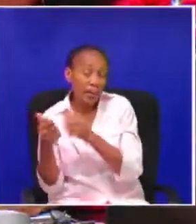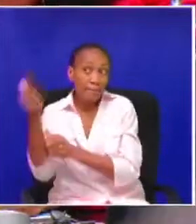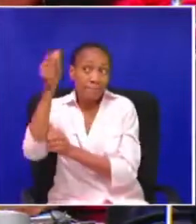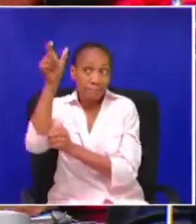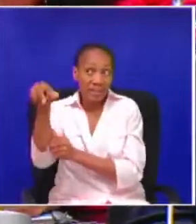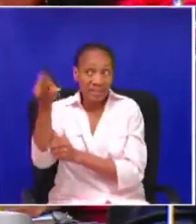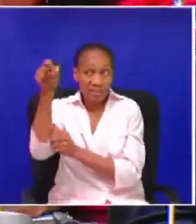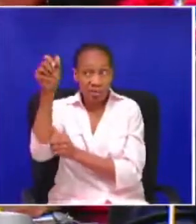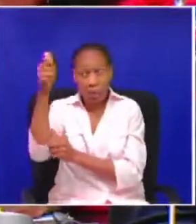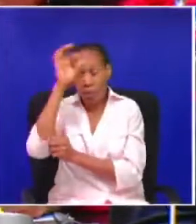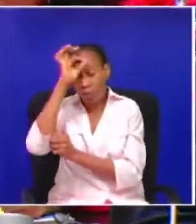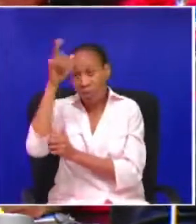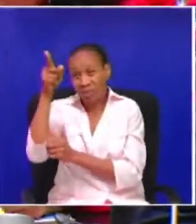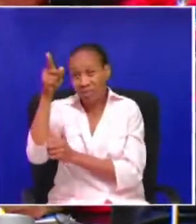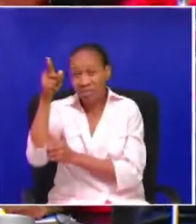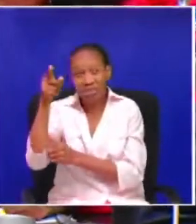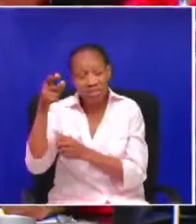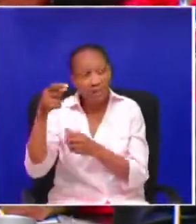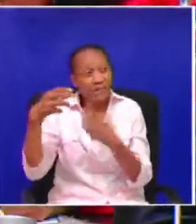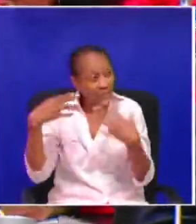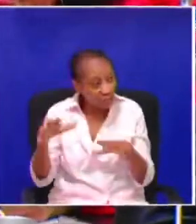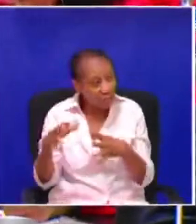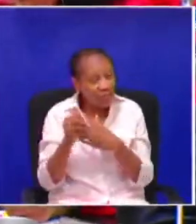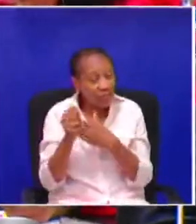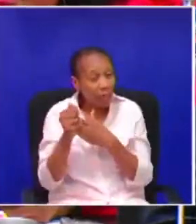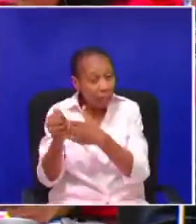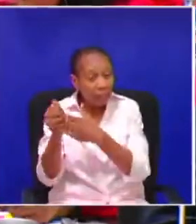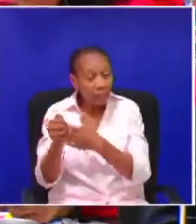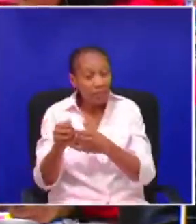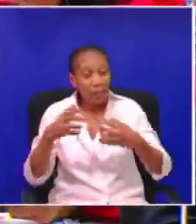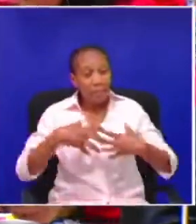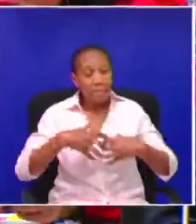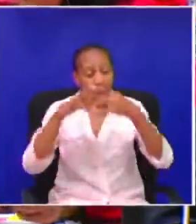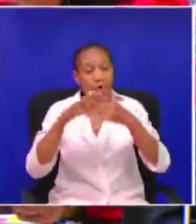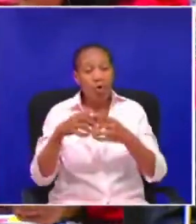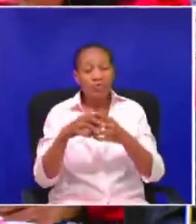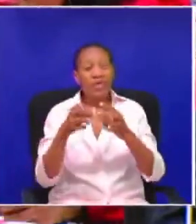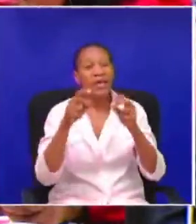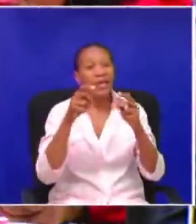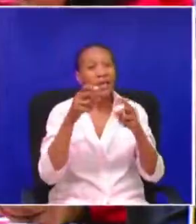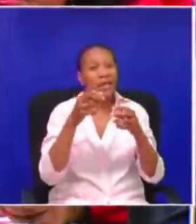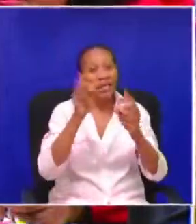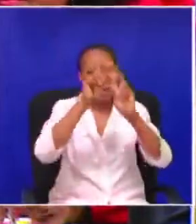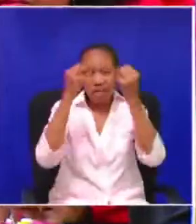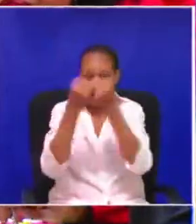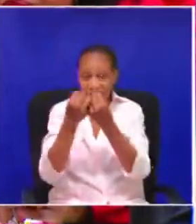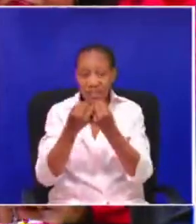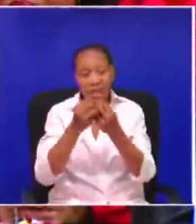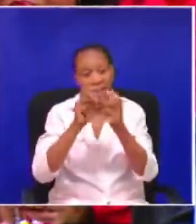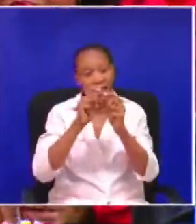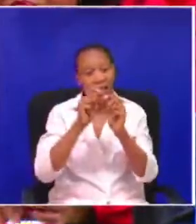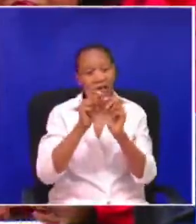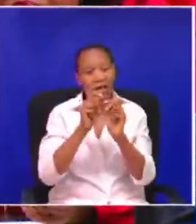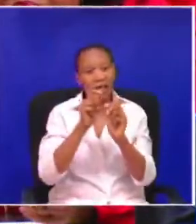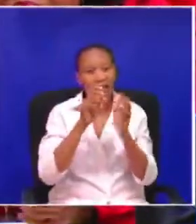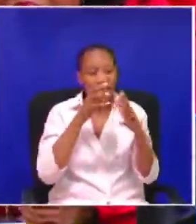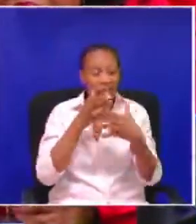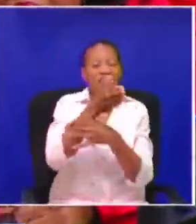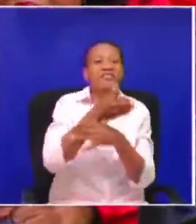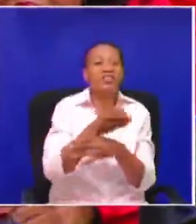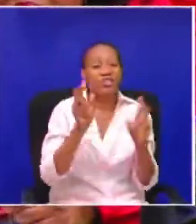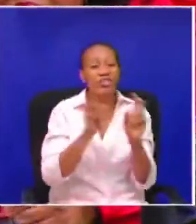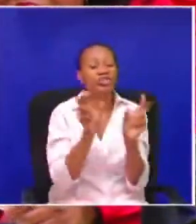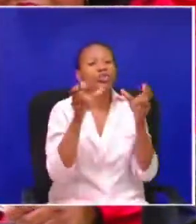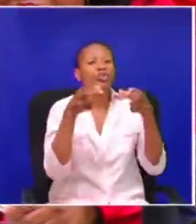the deployment of the Special Task Force and National Intervention Unit in the light of the disturbing revelations